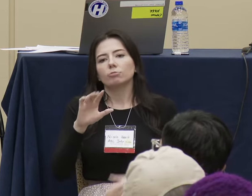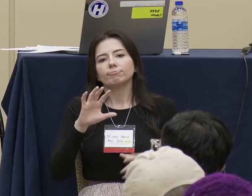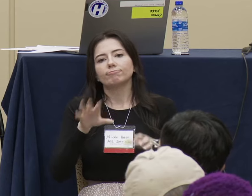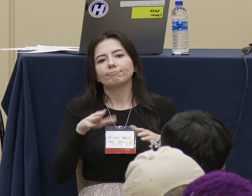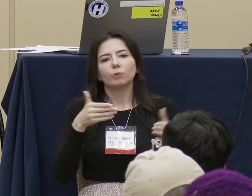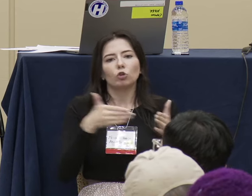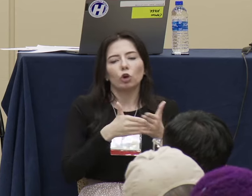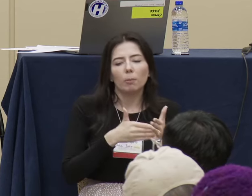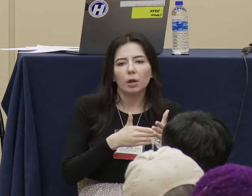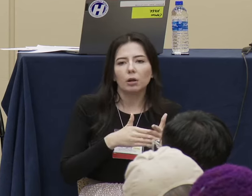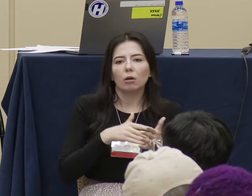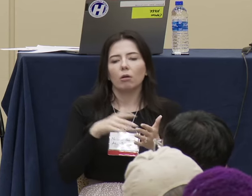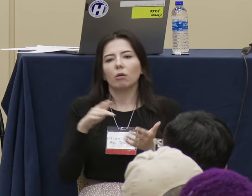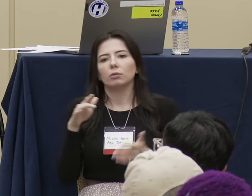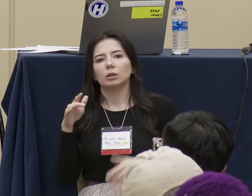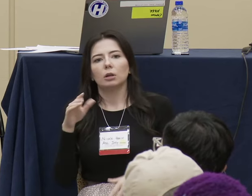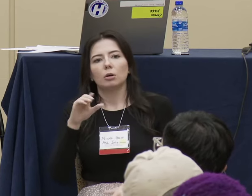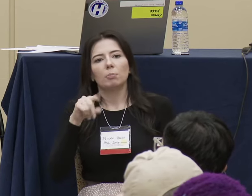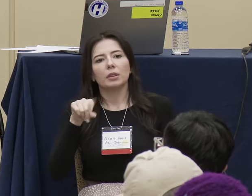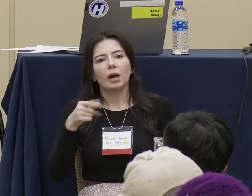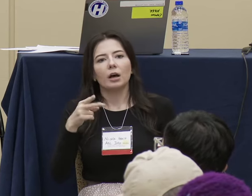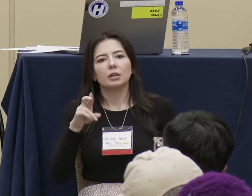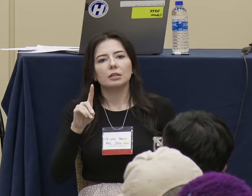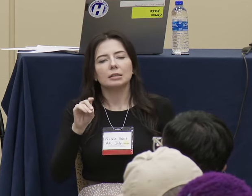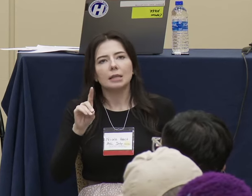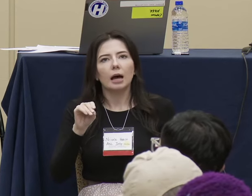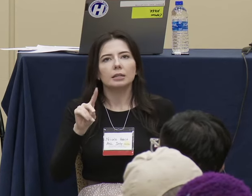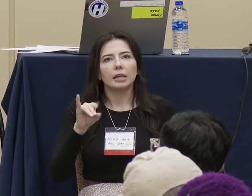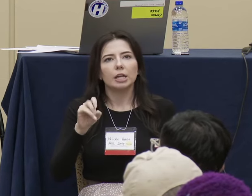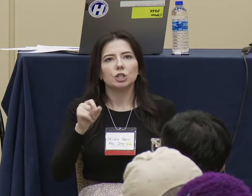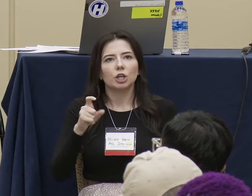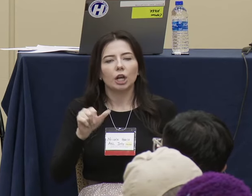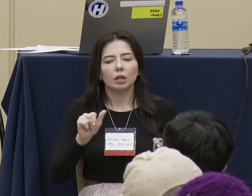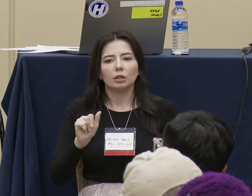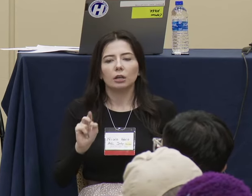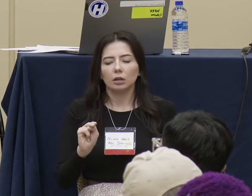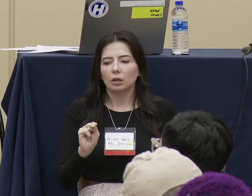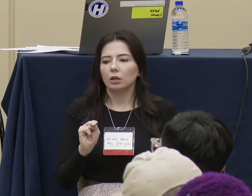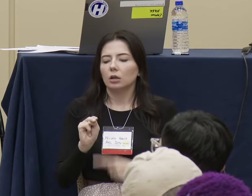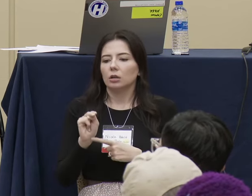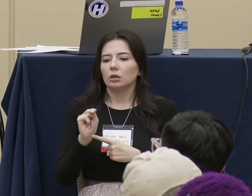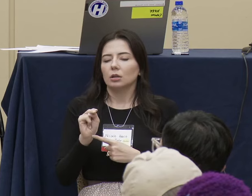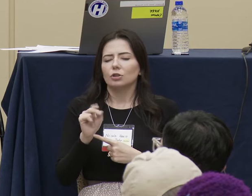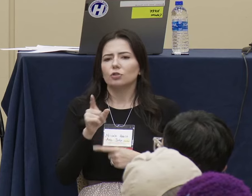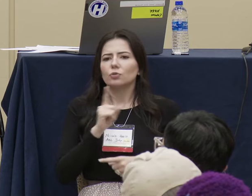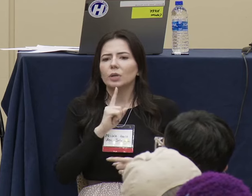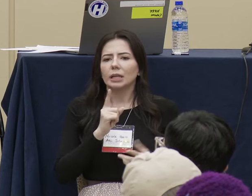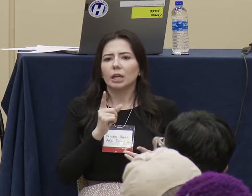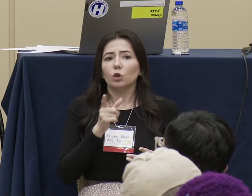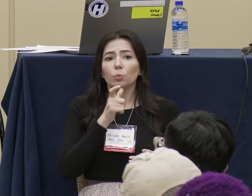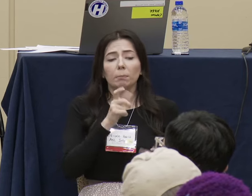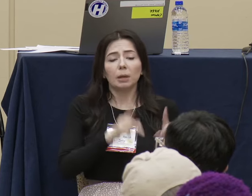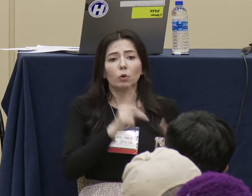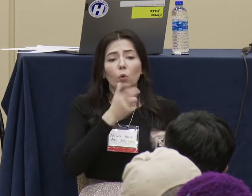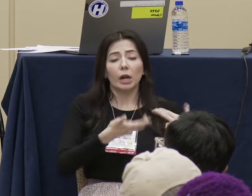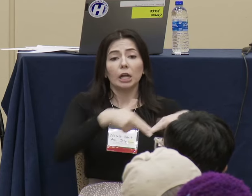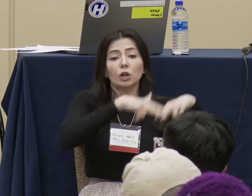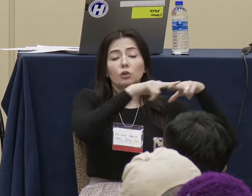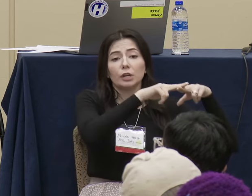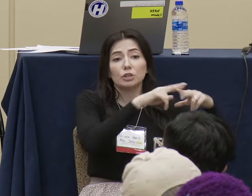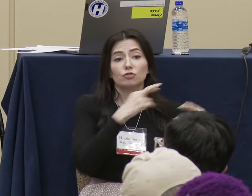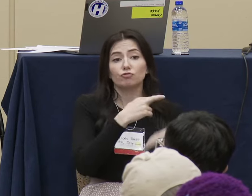this kind of nexus that creates increased risk to